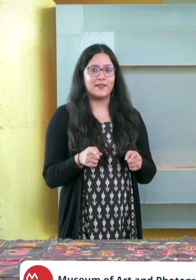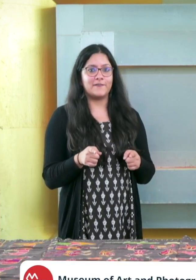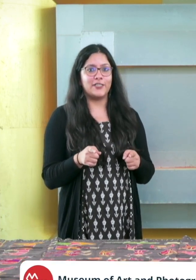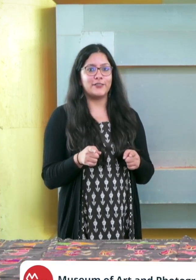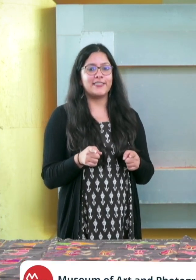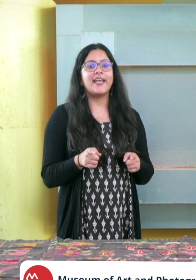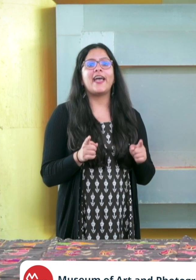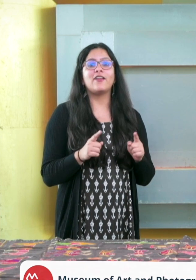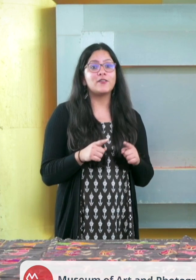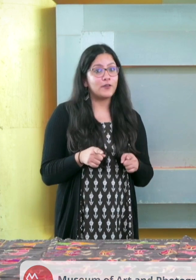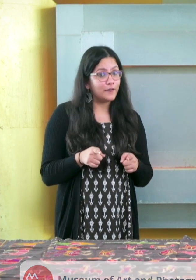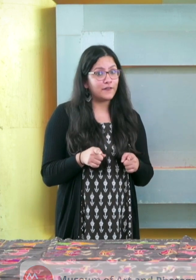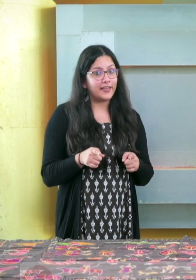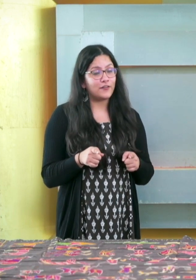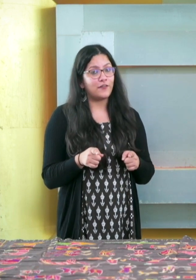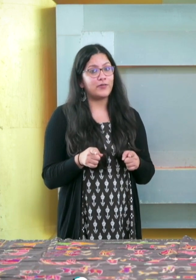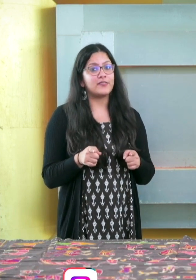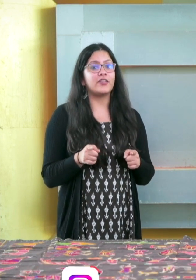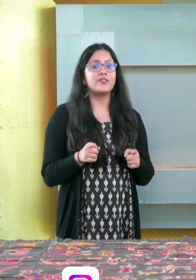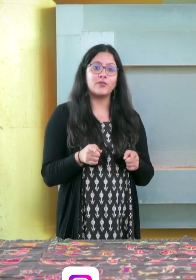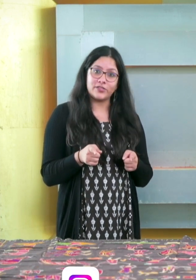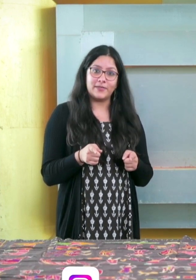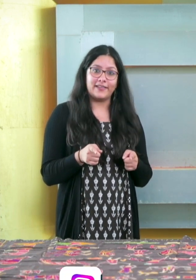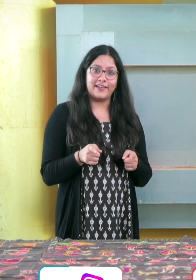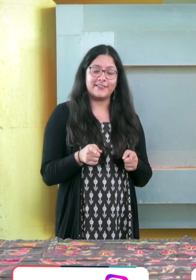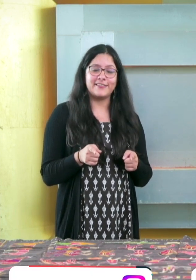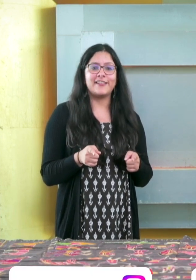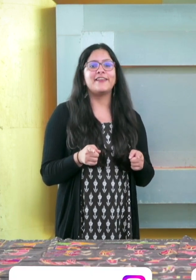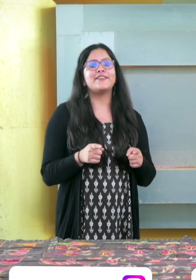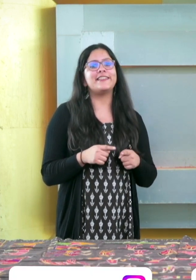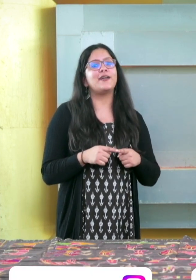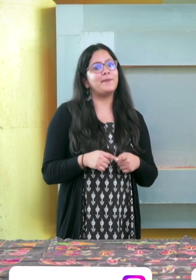our ArtSparks videos. And also don't forget to follow us on our social media